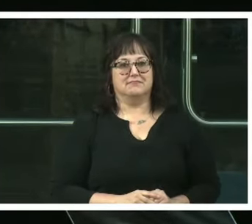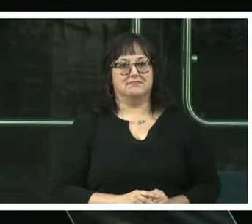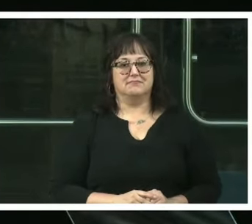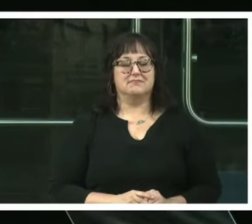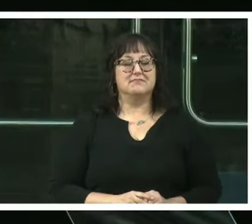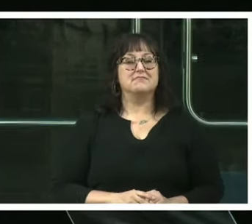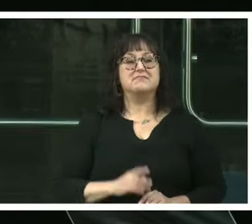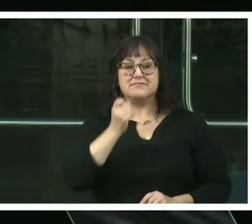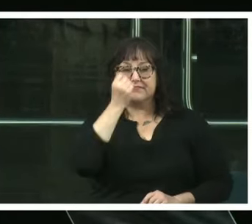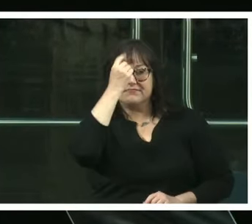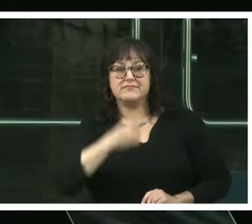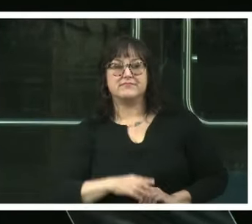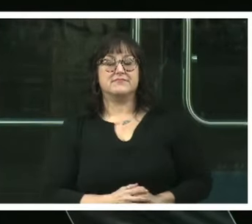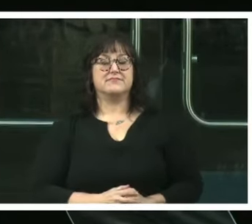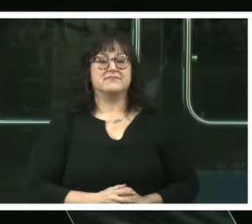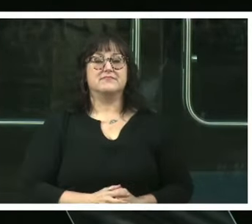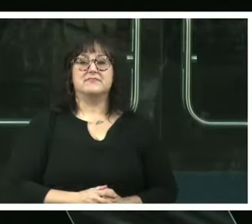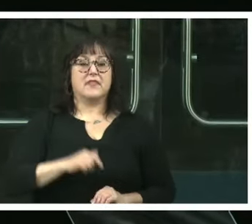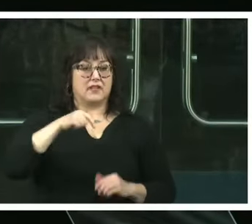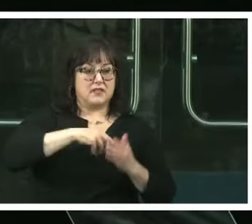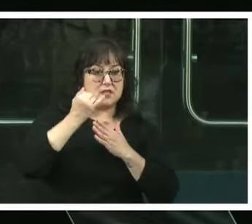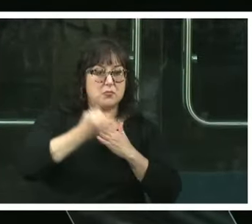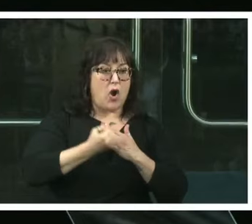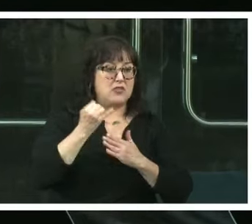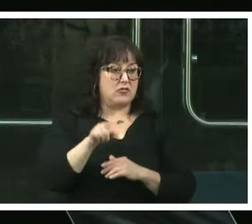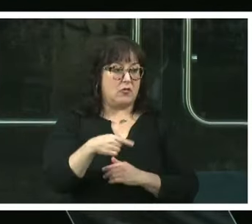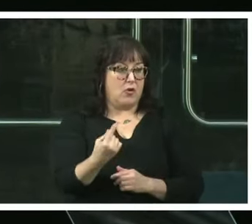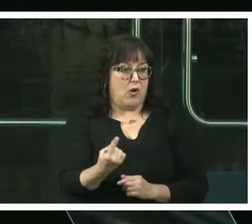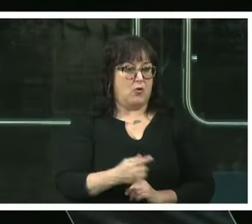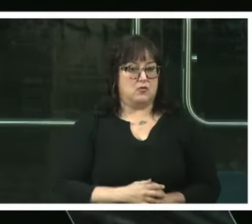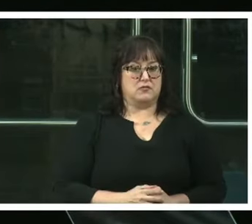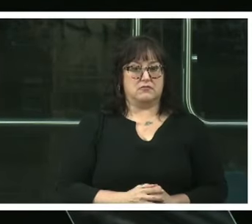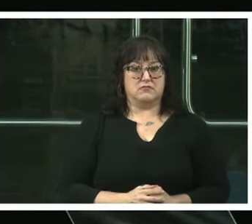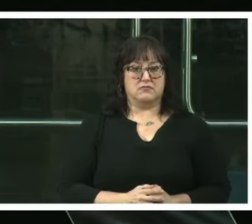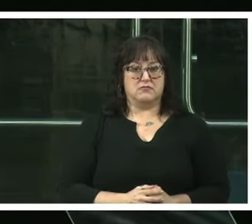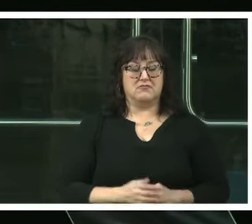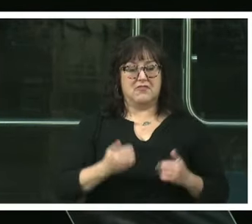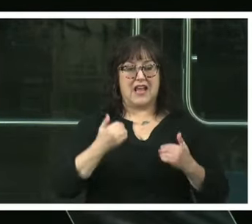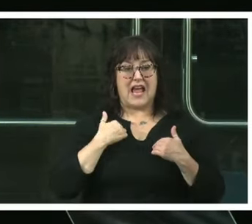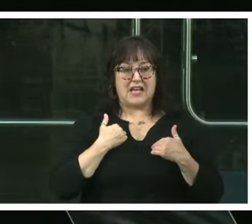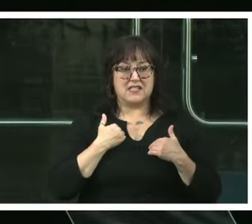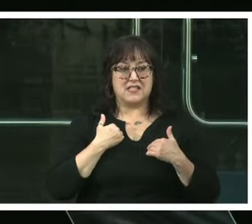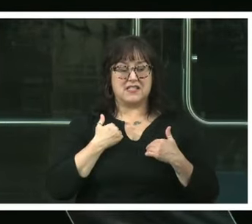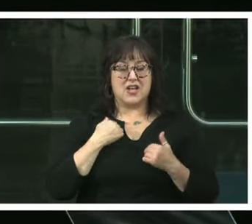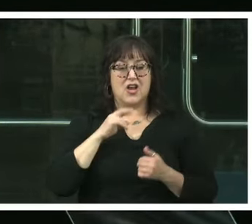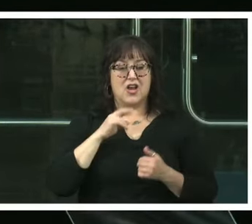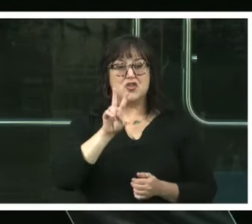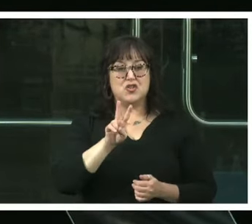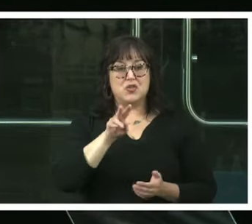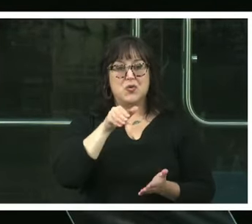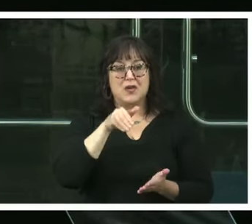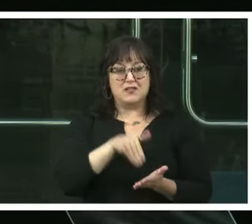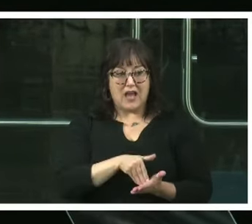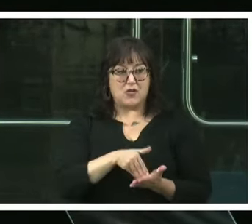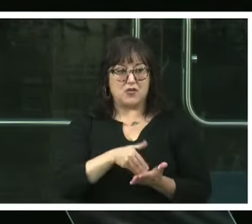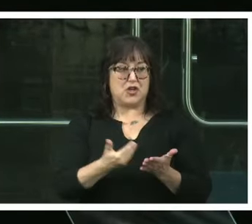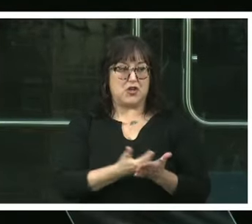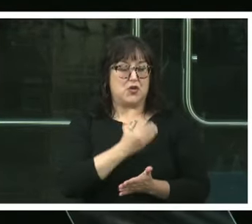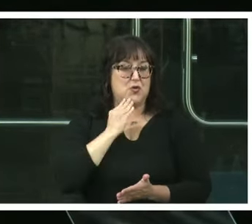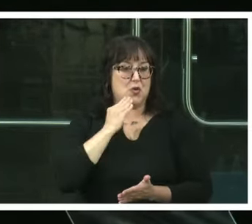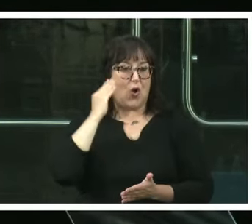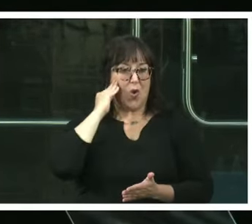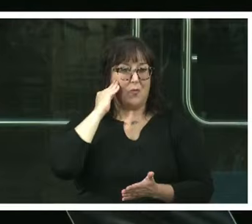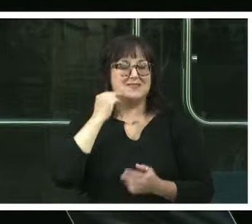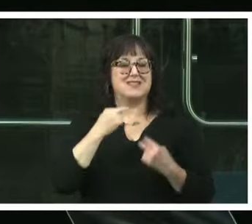You see, this project alone has 2,000 new homes stuck in